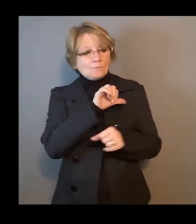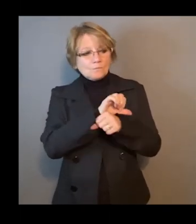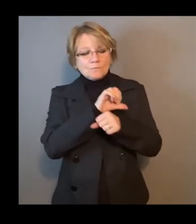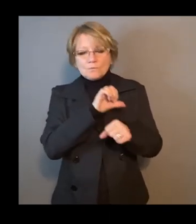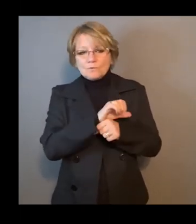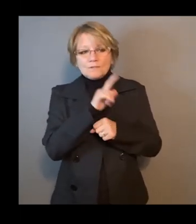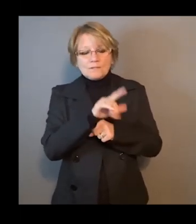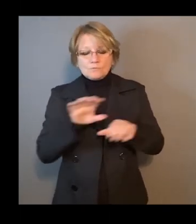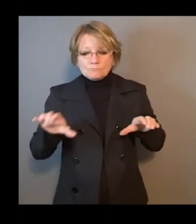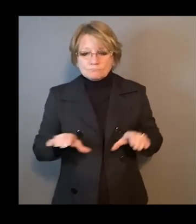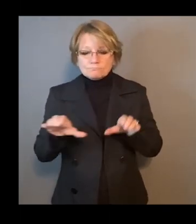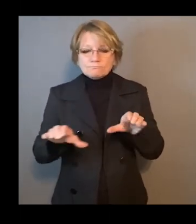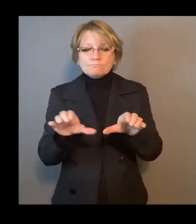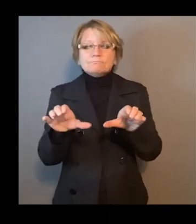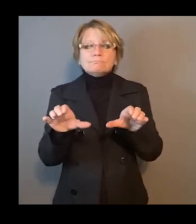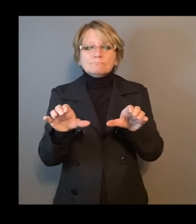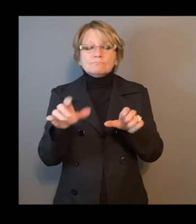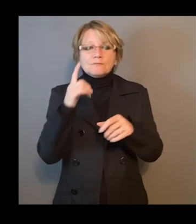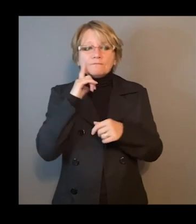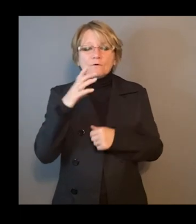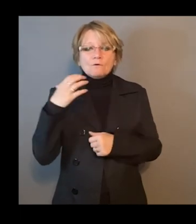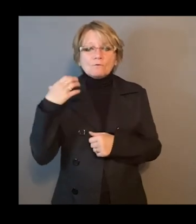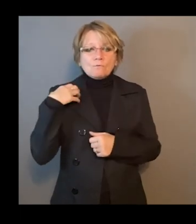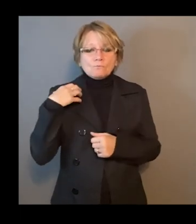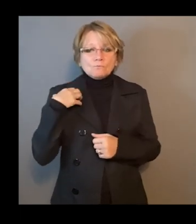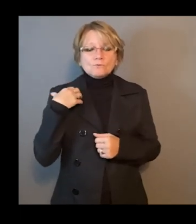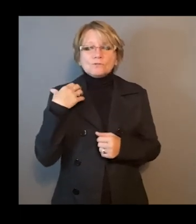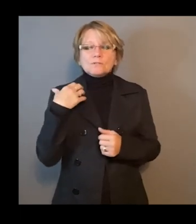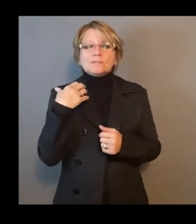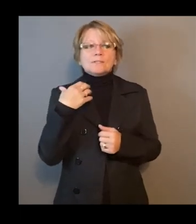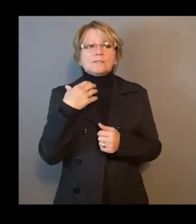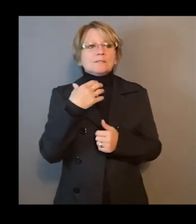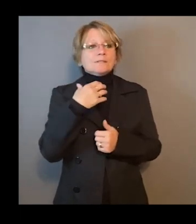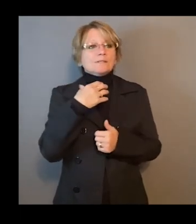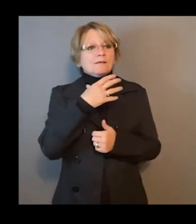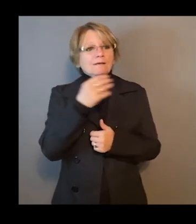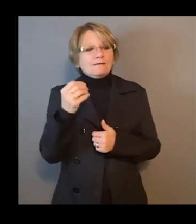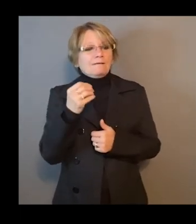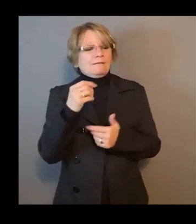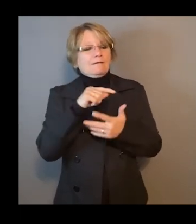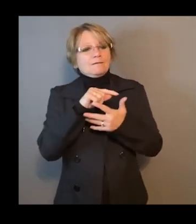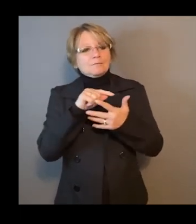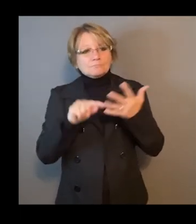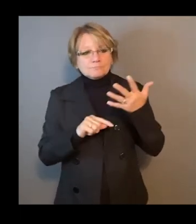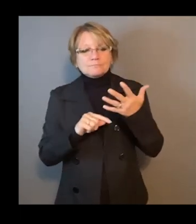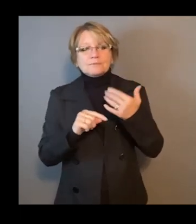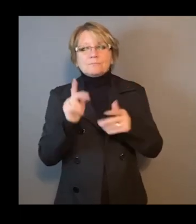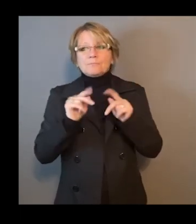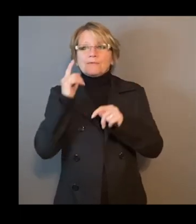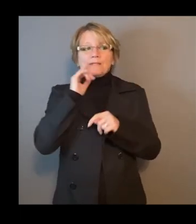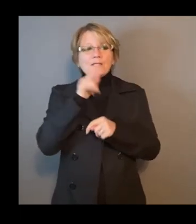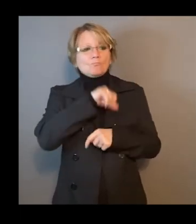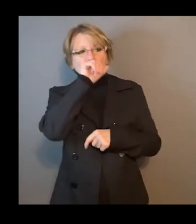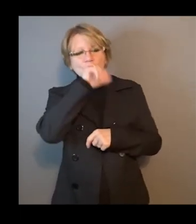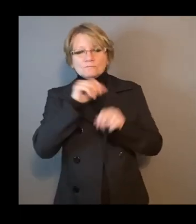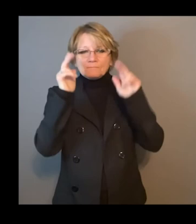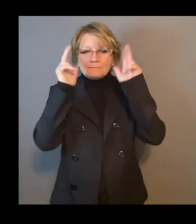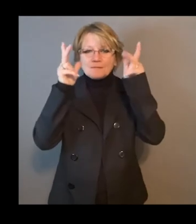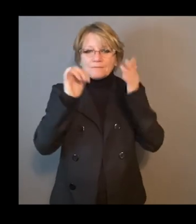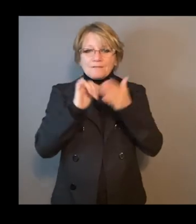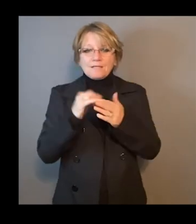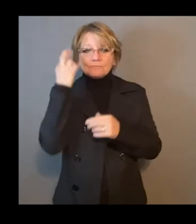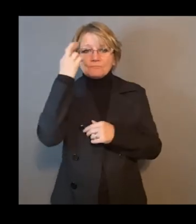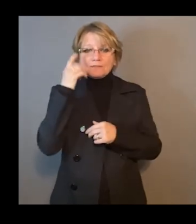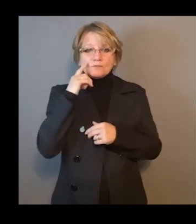the work that you put into to coaching, but you know, people think you coach because you love